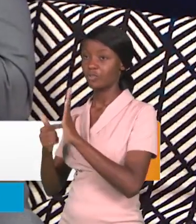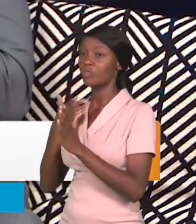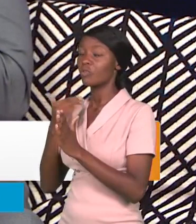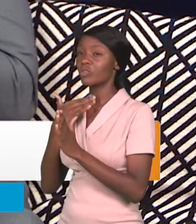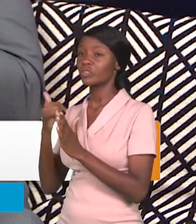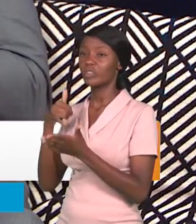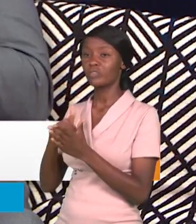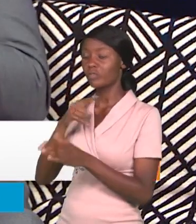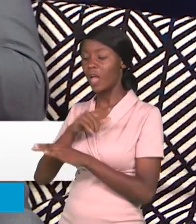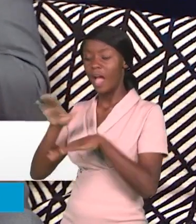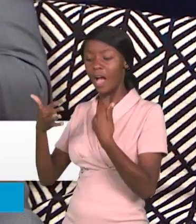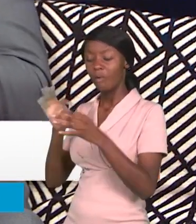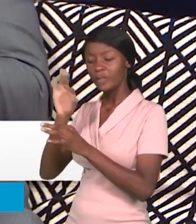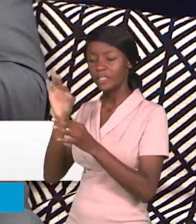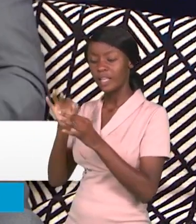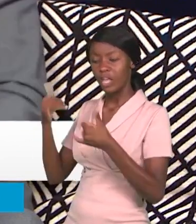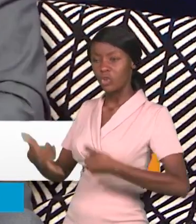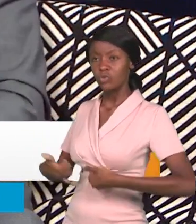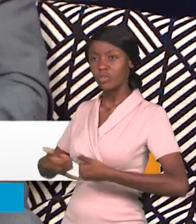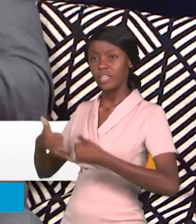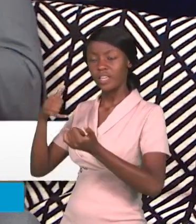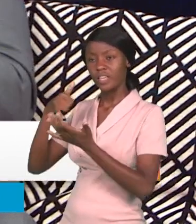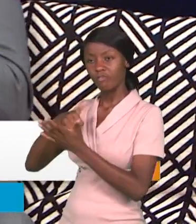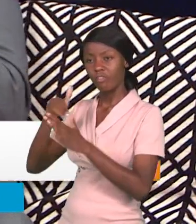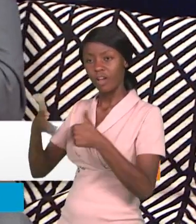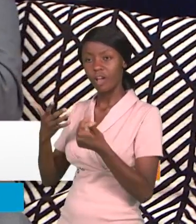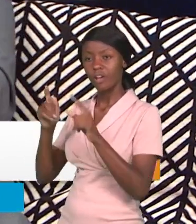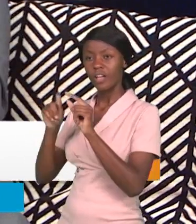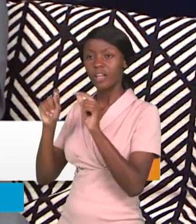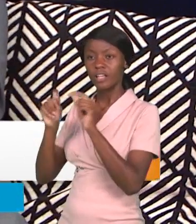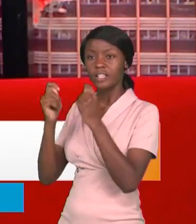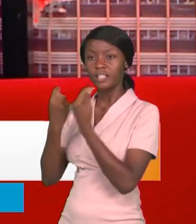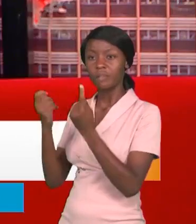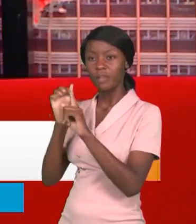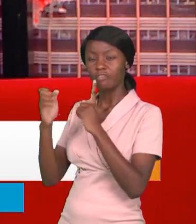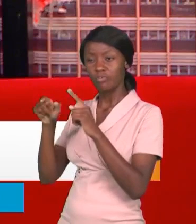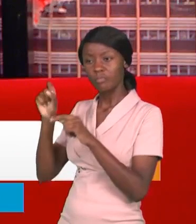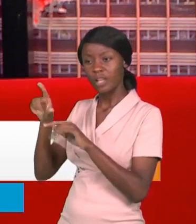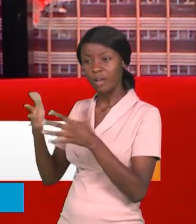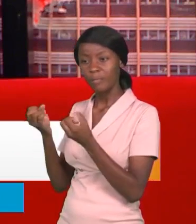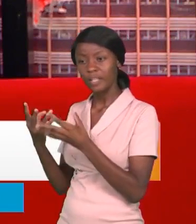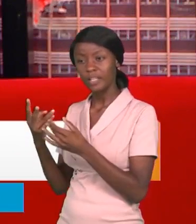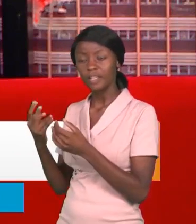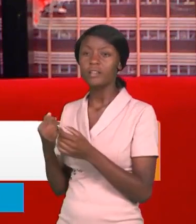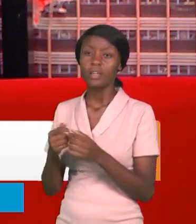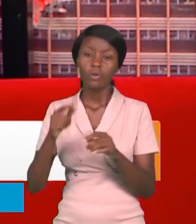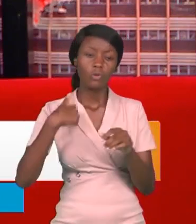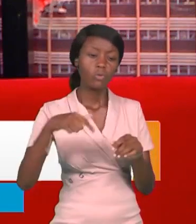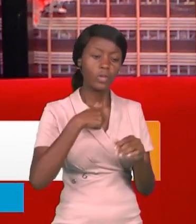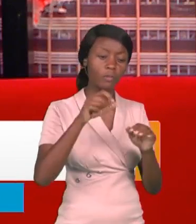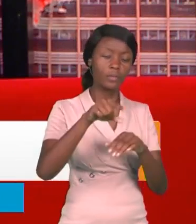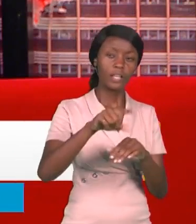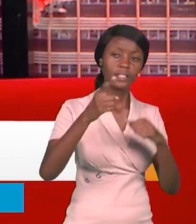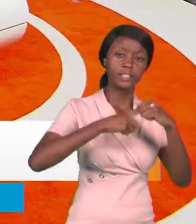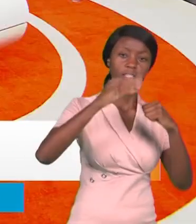you in. How exactly are the youth involved in Team Environment? Because you've talked about planting how many hundreds of thousands of trees? 680,000. But